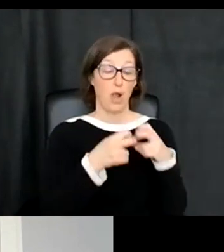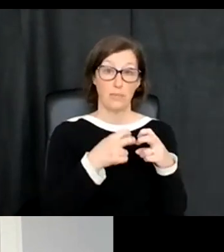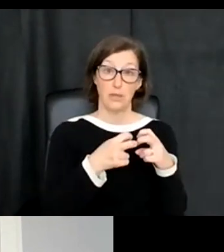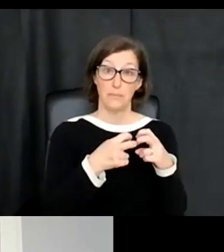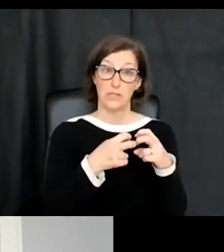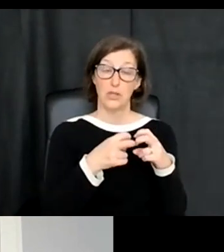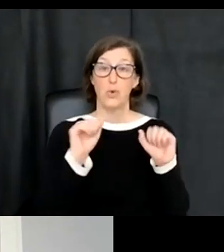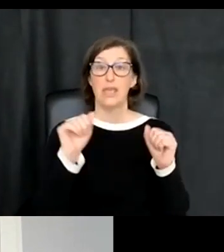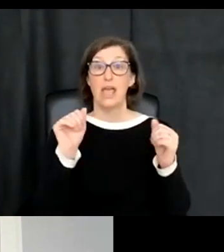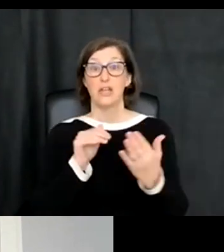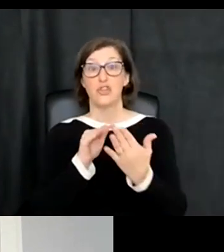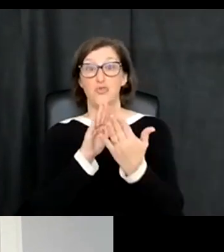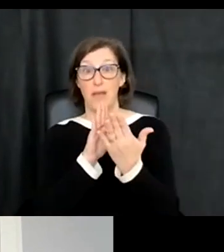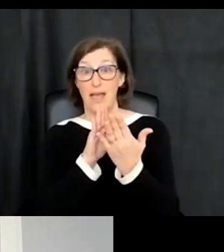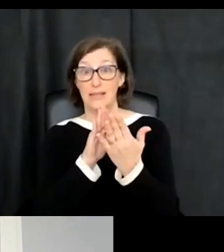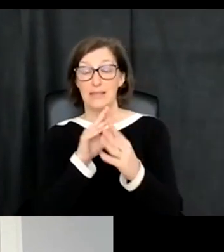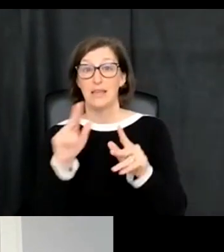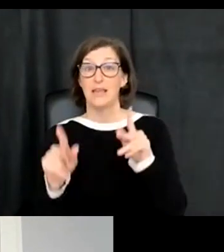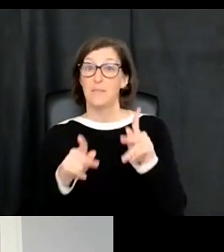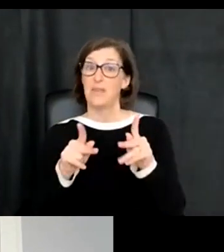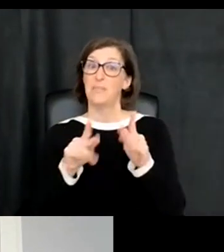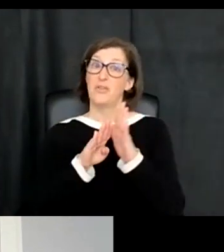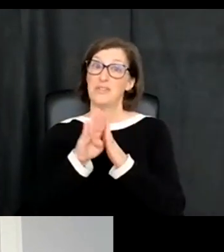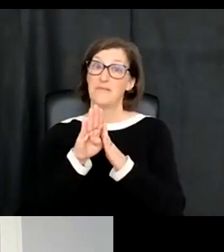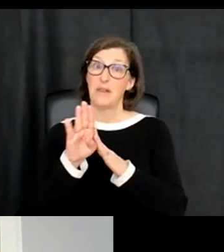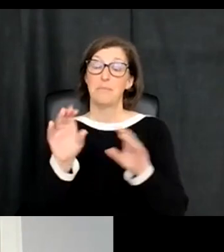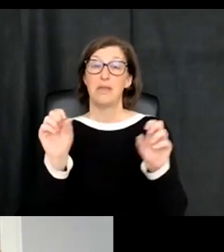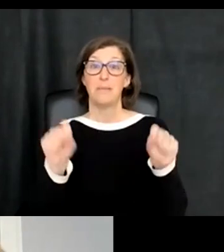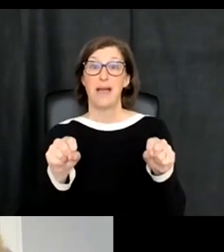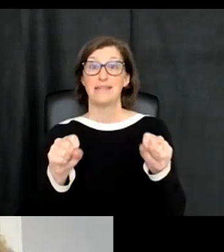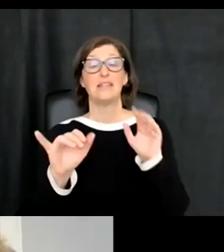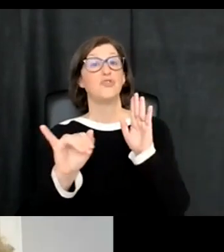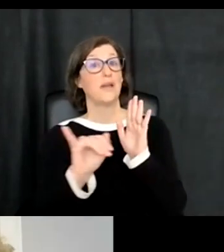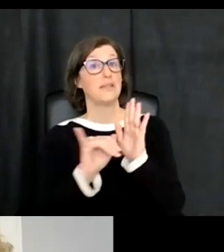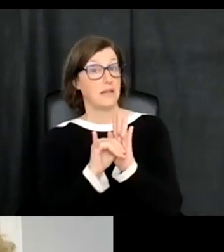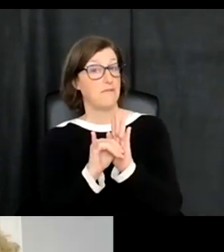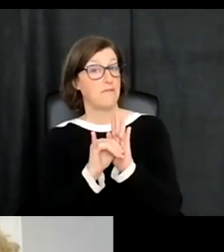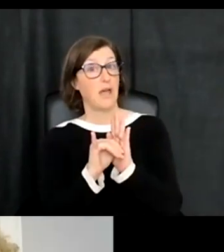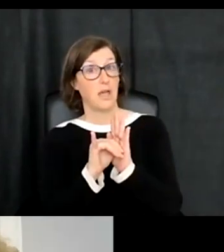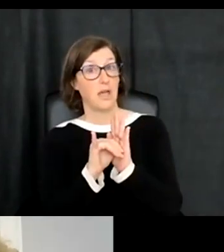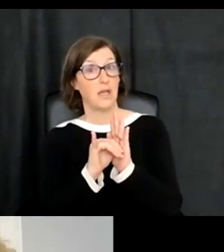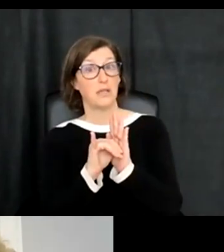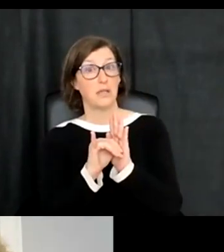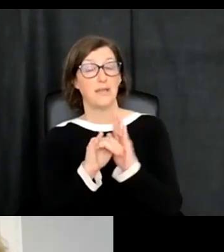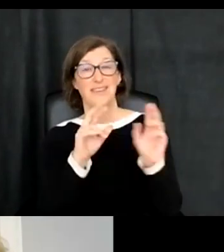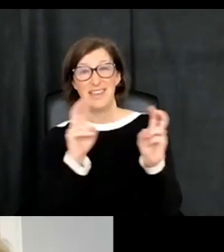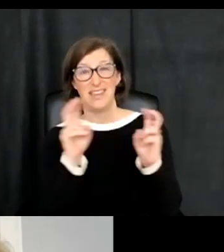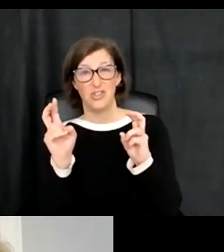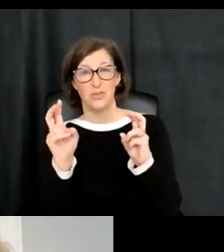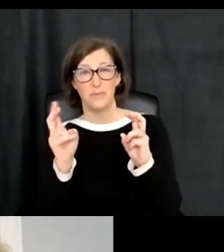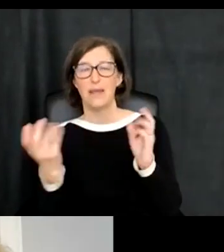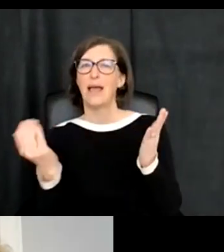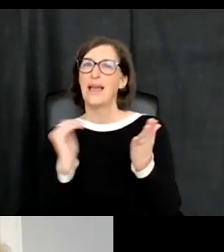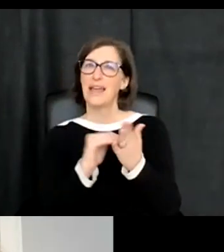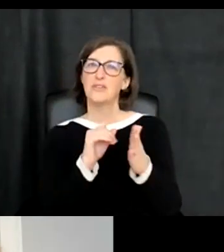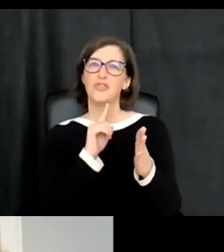can address them, people are going to develop their capacity to identify issues, but again, to